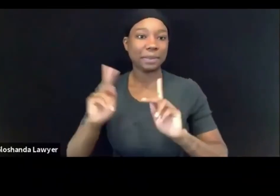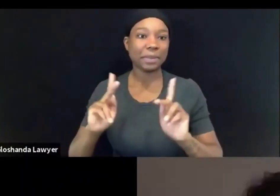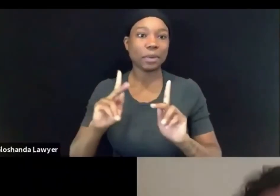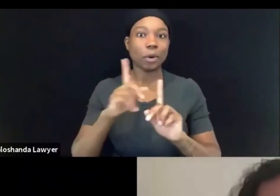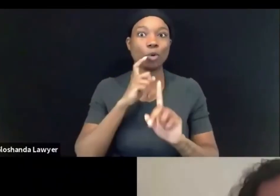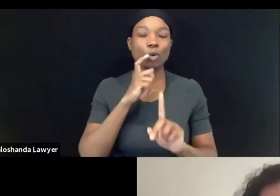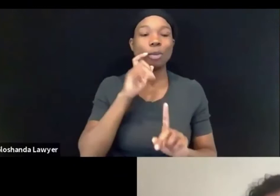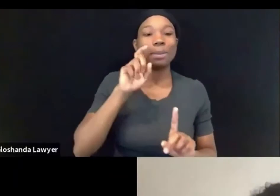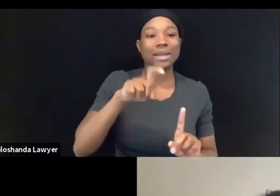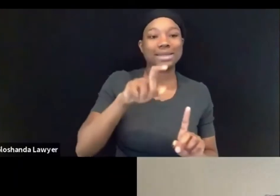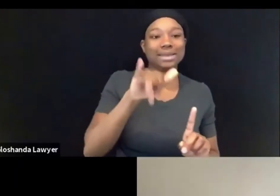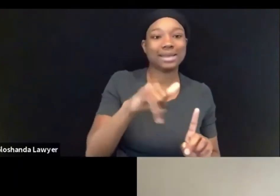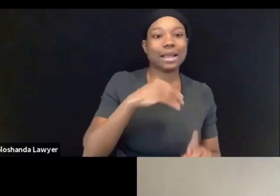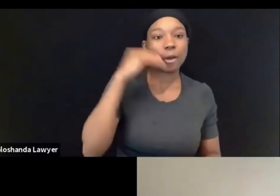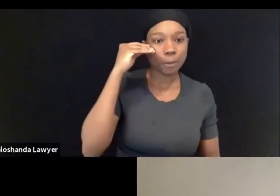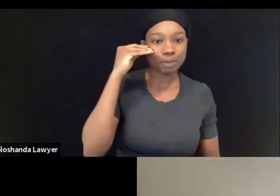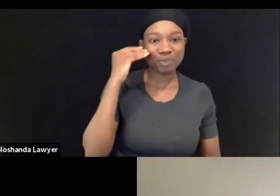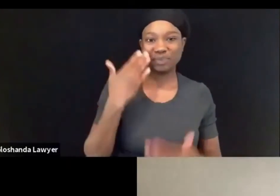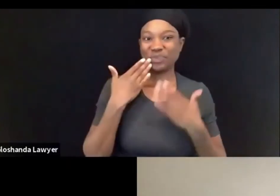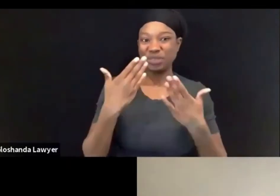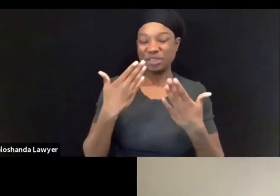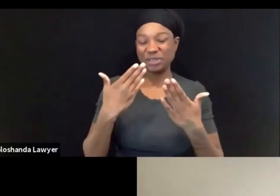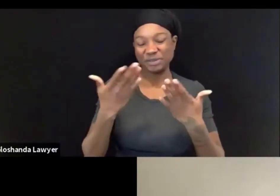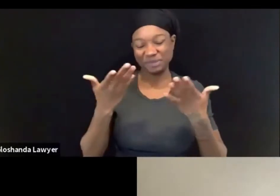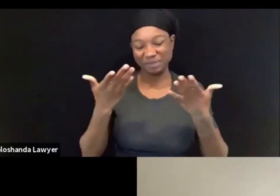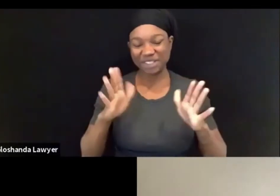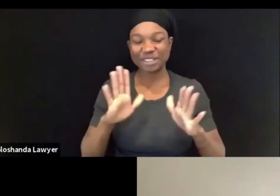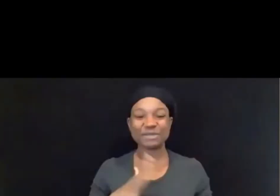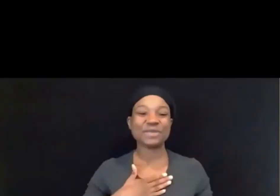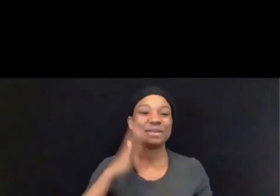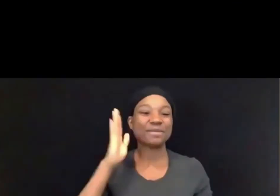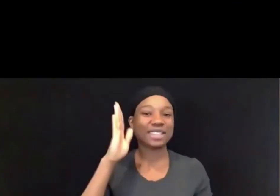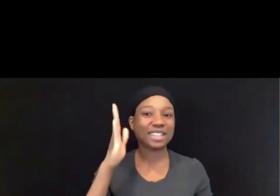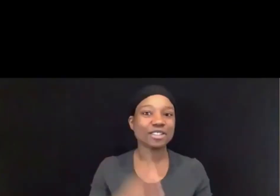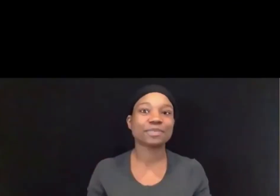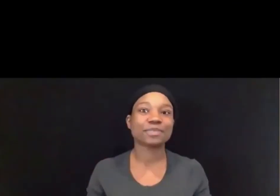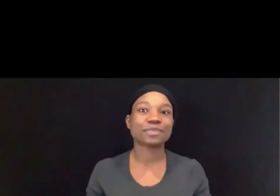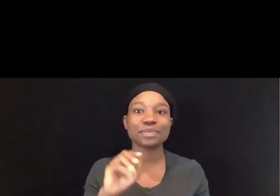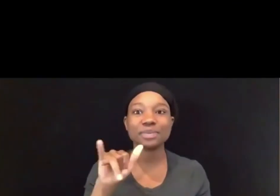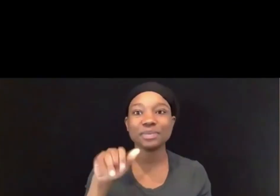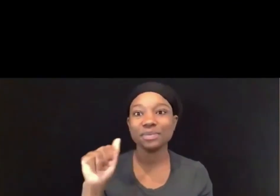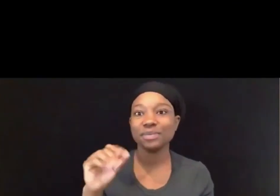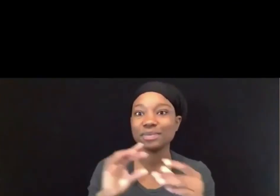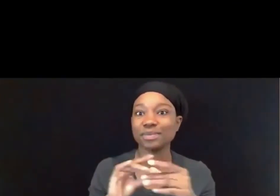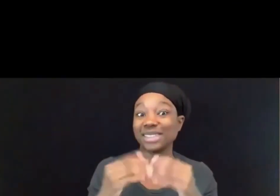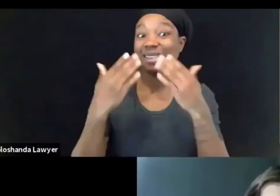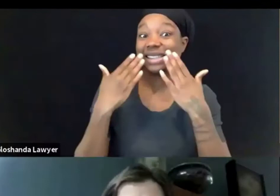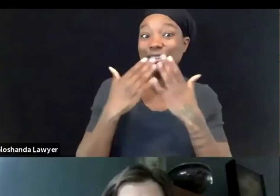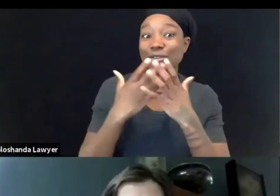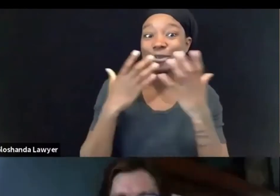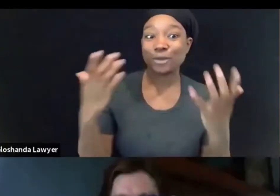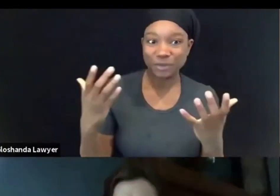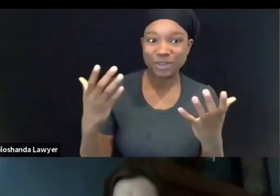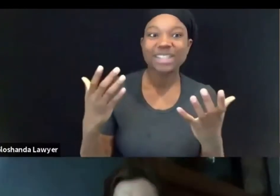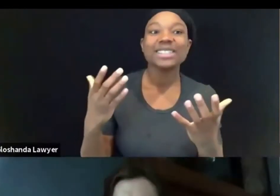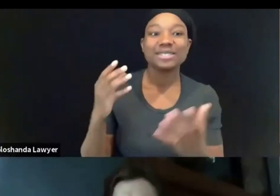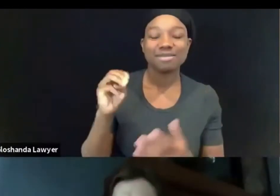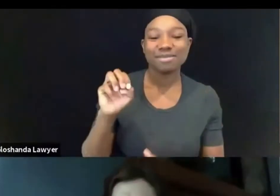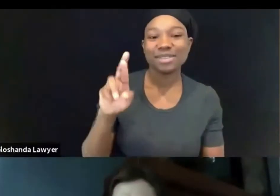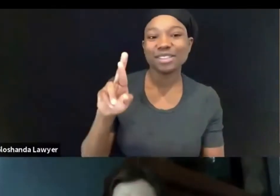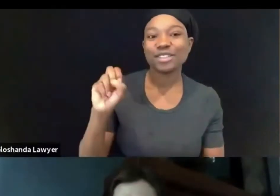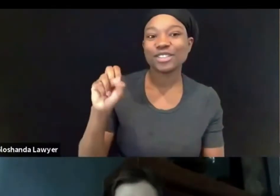Thank you very much, Mr. Sayers. And for all our presenters, please turn back your cameras on. And I want to